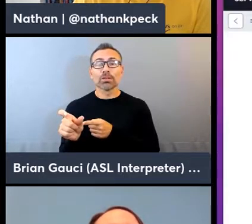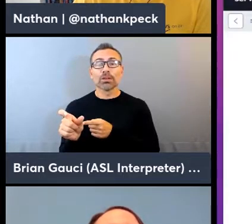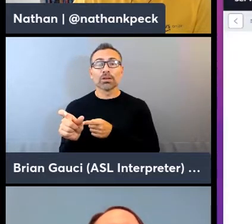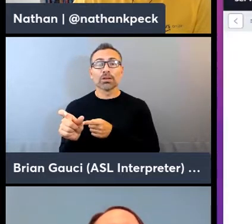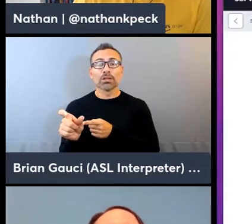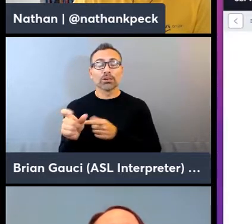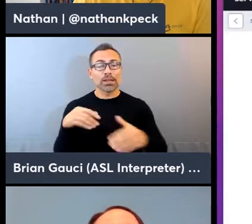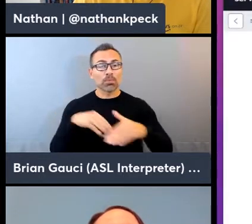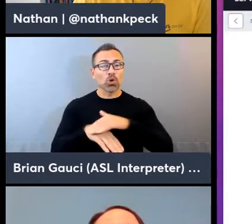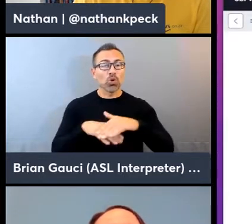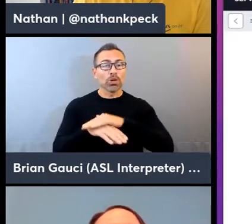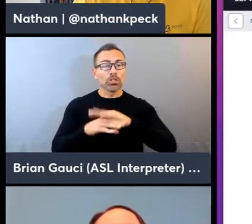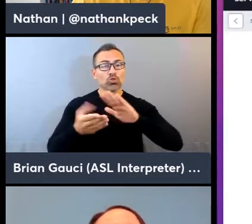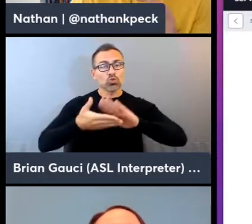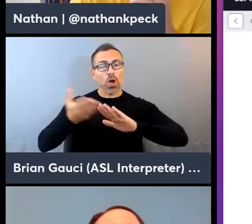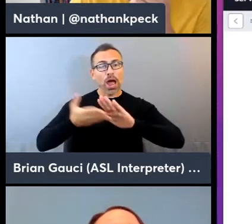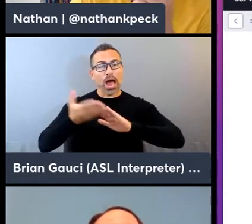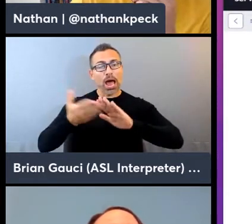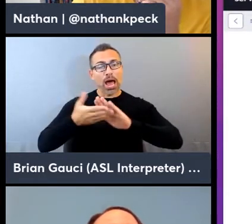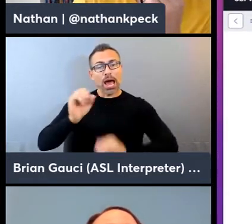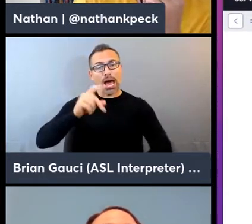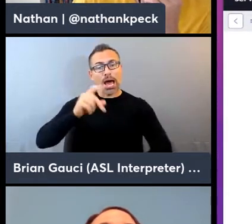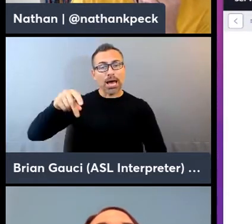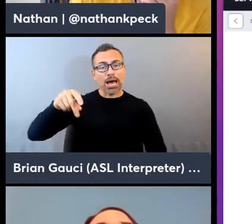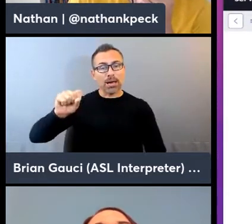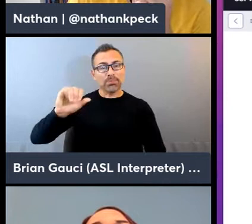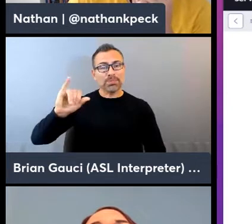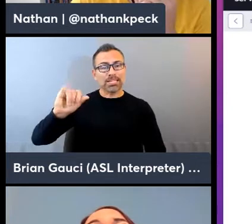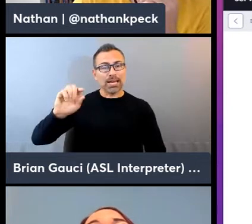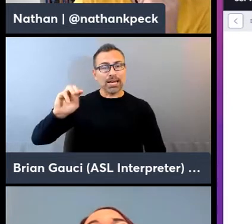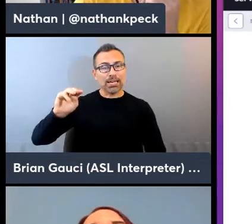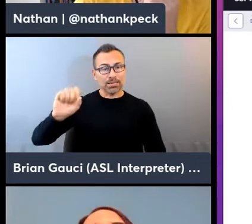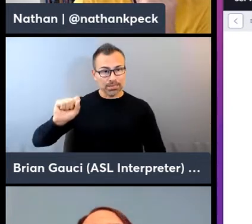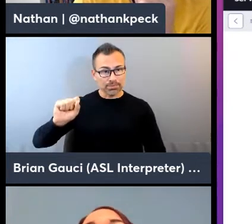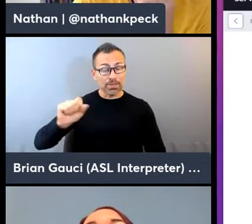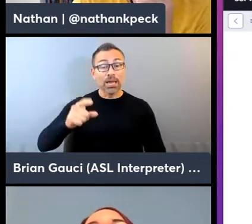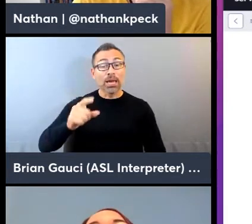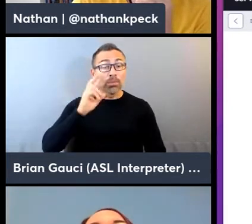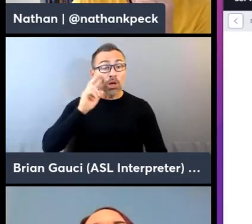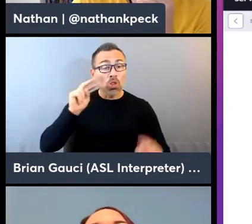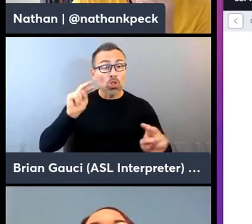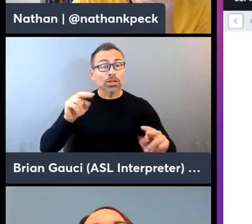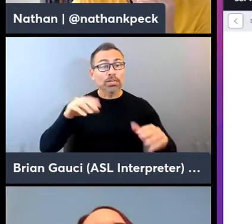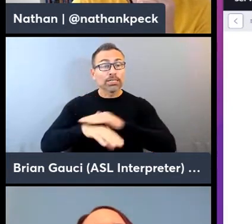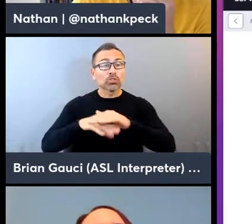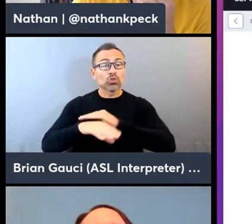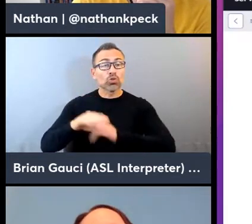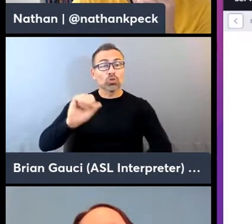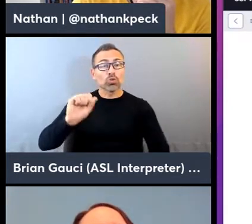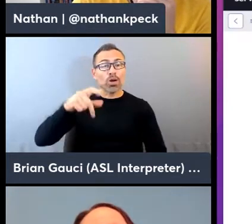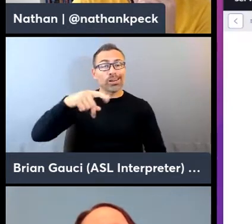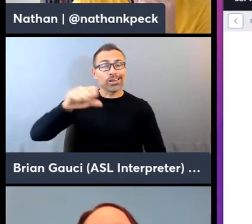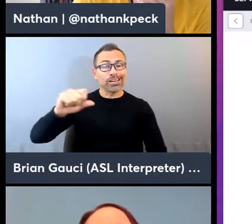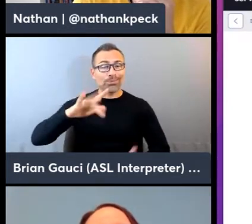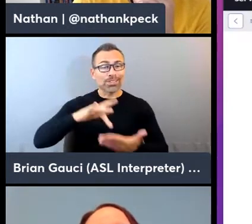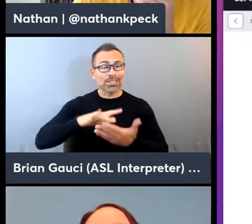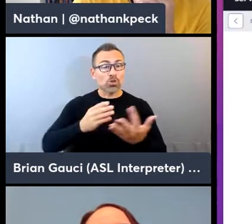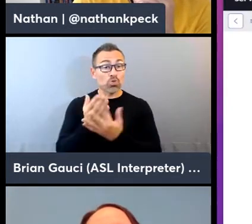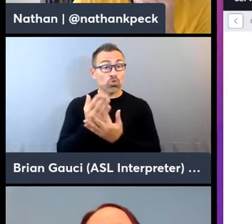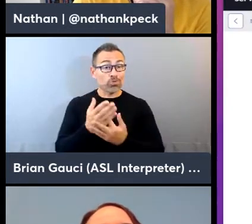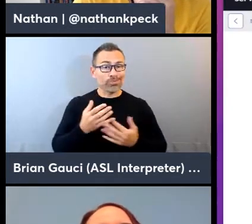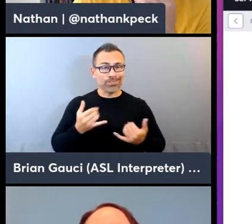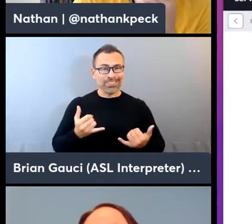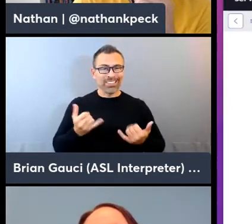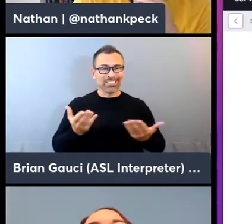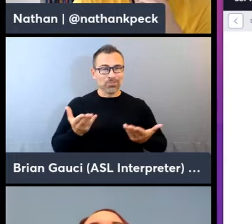ops items, right? And I'm going into Ops Center through ServiceNow. And I know you're like, wait a